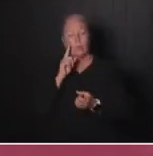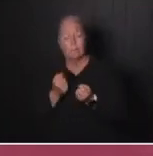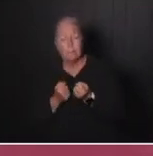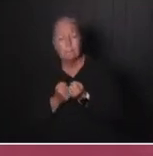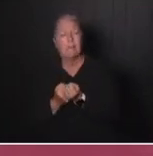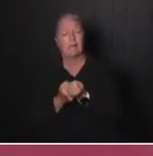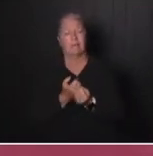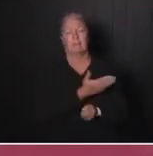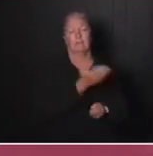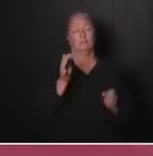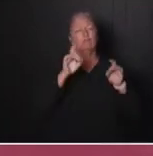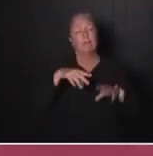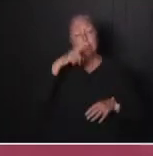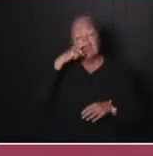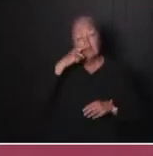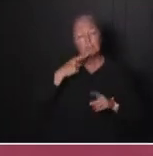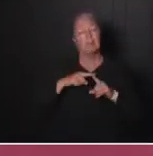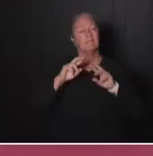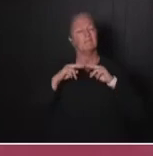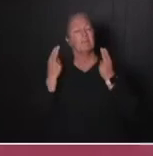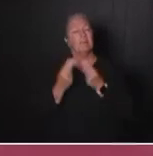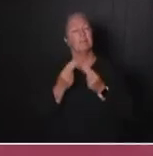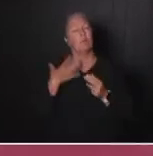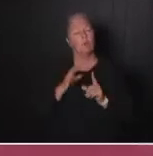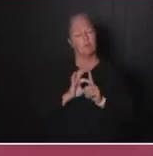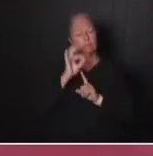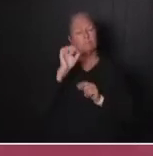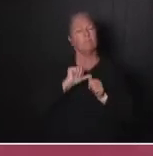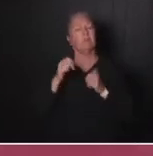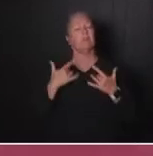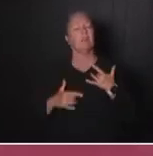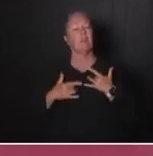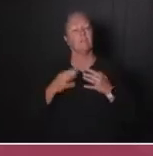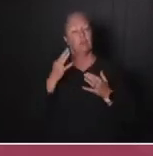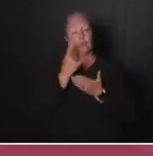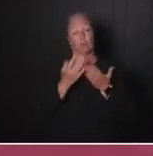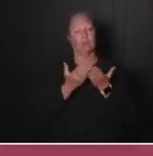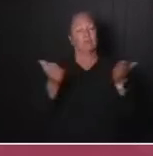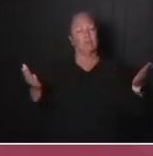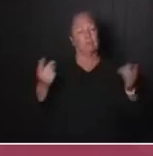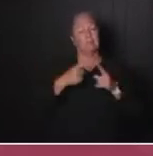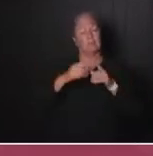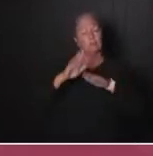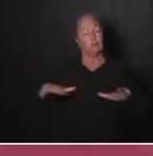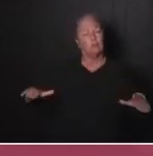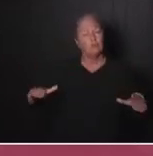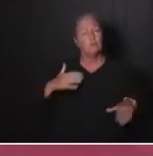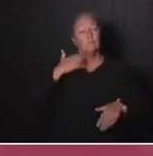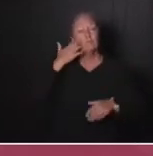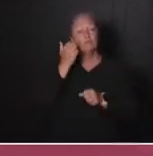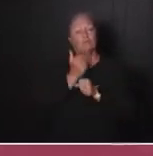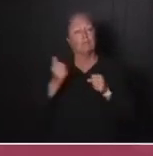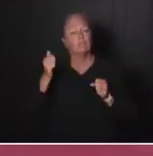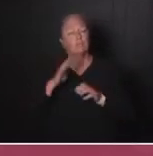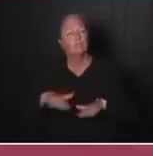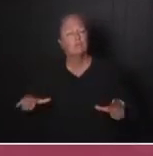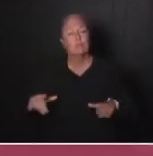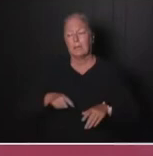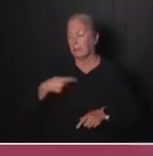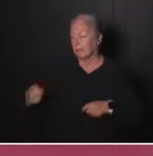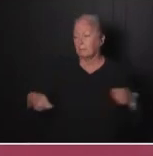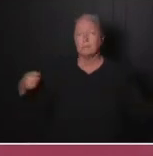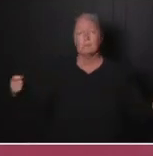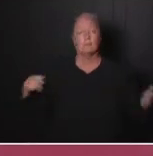have, for a better life, not just for themselves, but for their kids, grandkids, for their neighbours, for